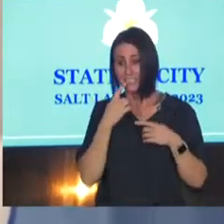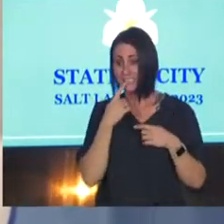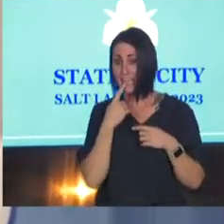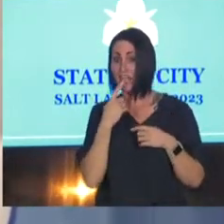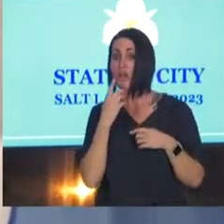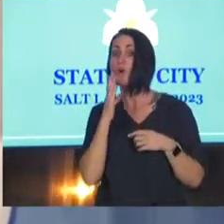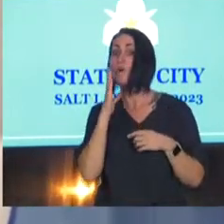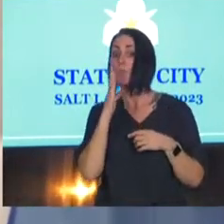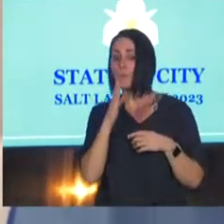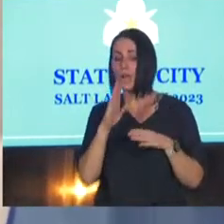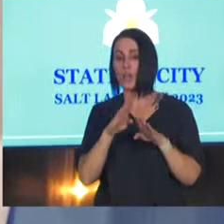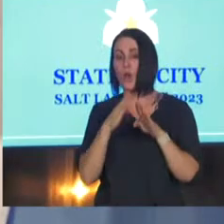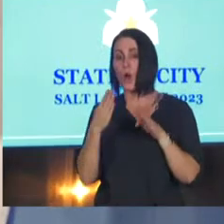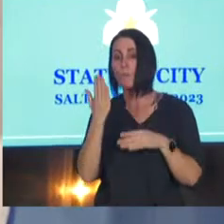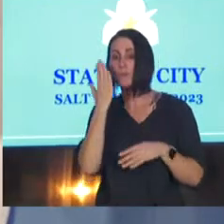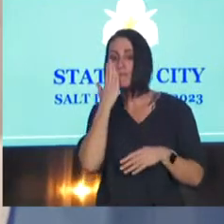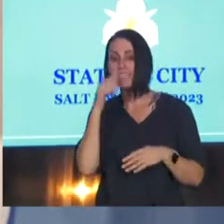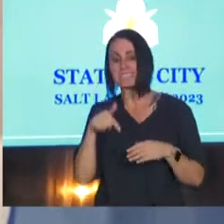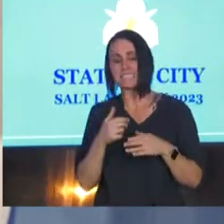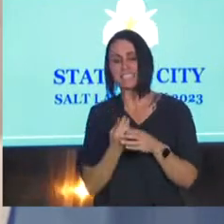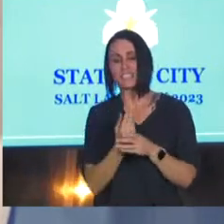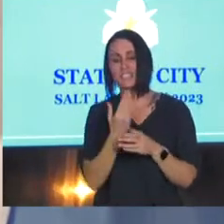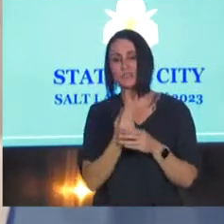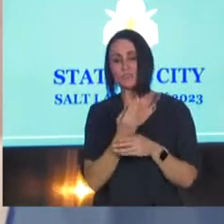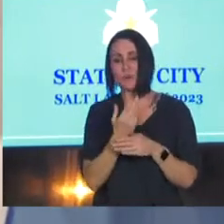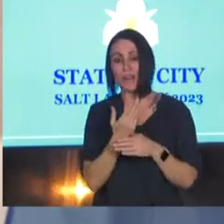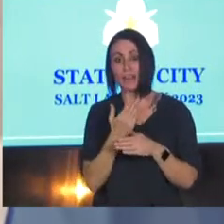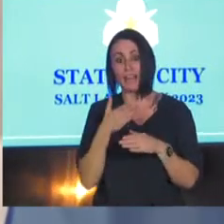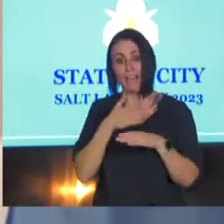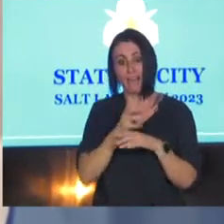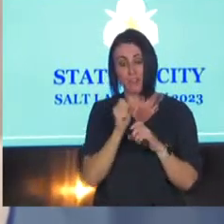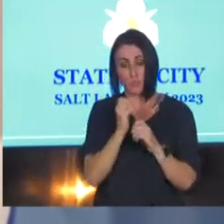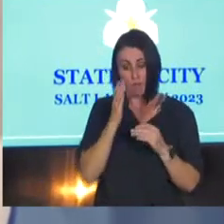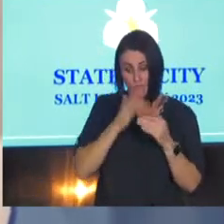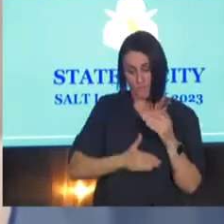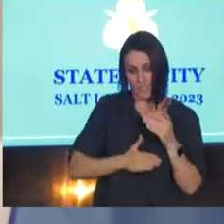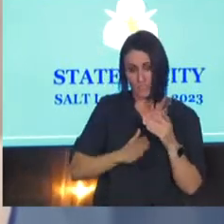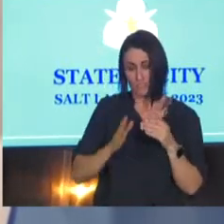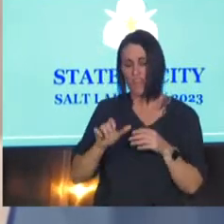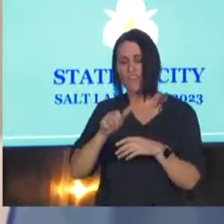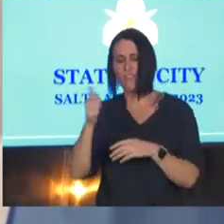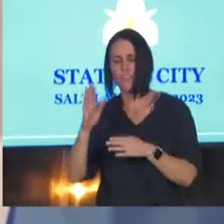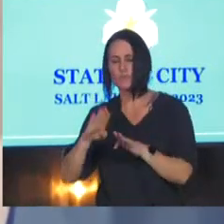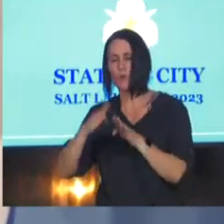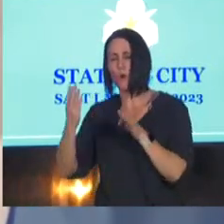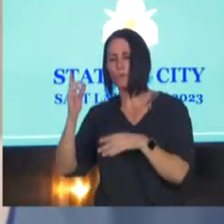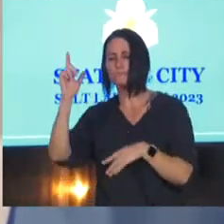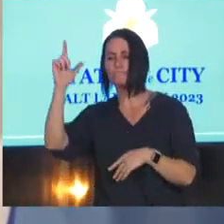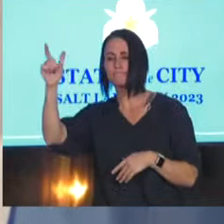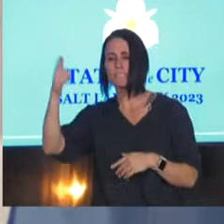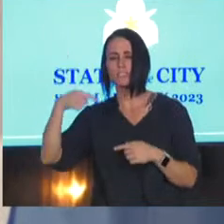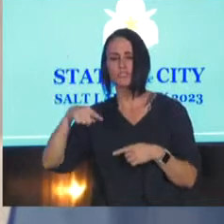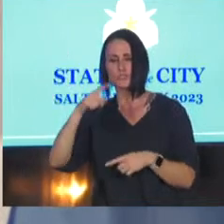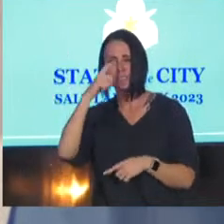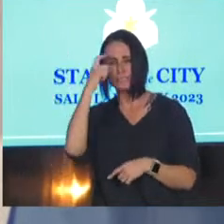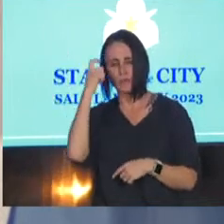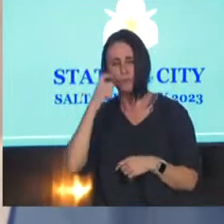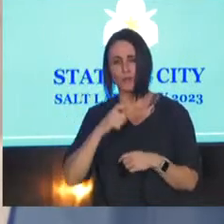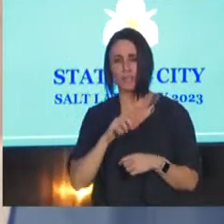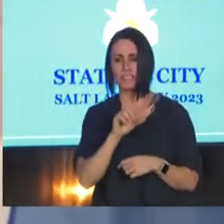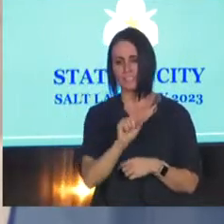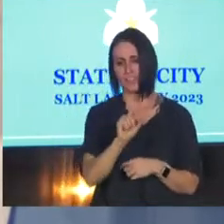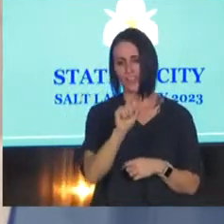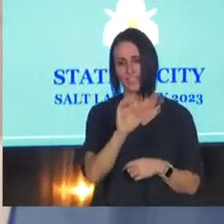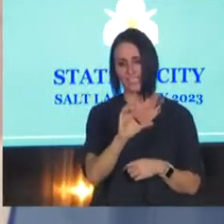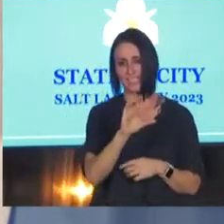open those beds this spring as the winter closes. The rest will open over the course of the summer season. Salt Lake